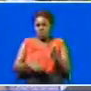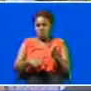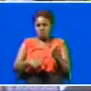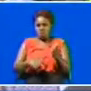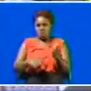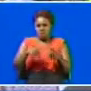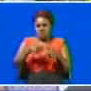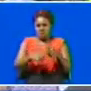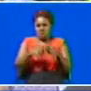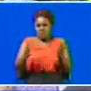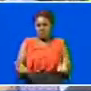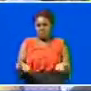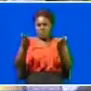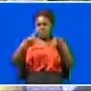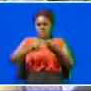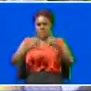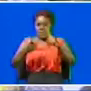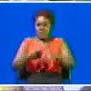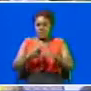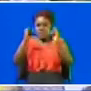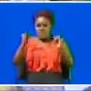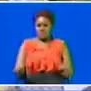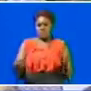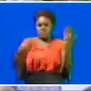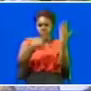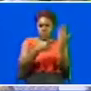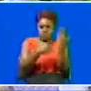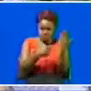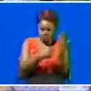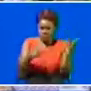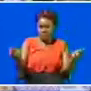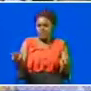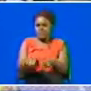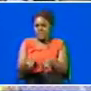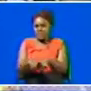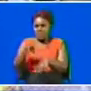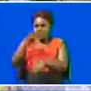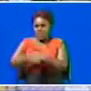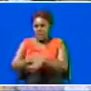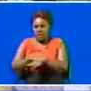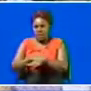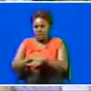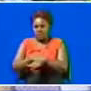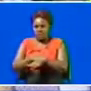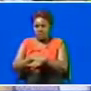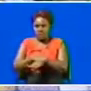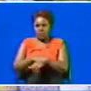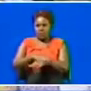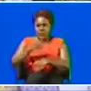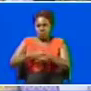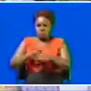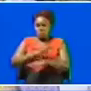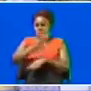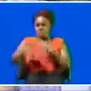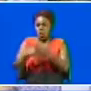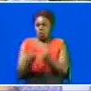needs to be upgraded within the latest kind of technology. And again, to reach what we call critical mass, before you can be able to meet all the